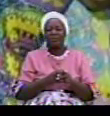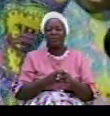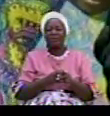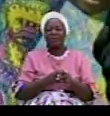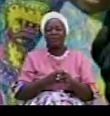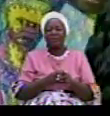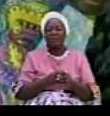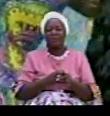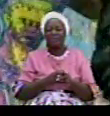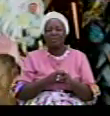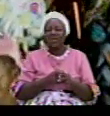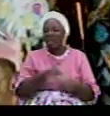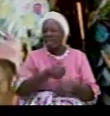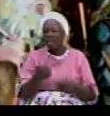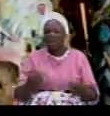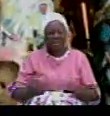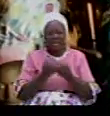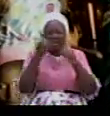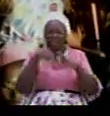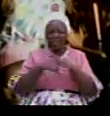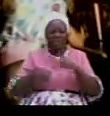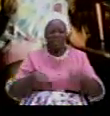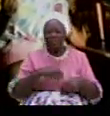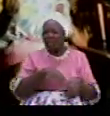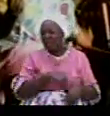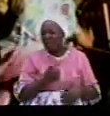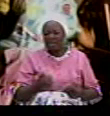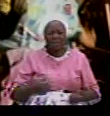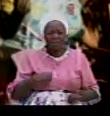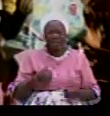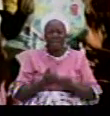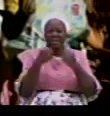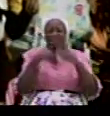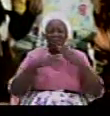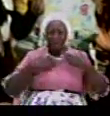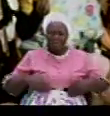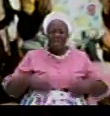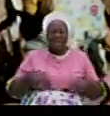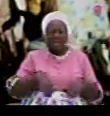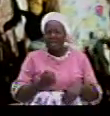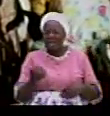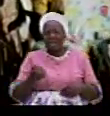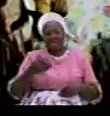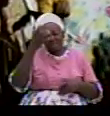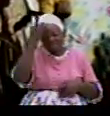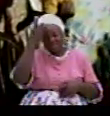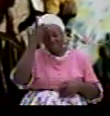Any challenge in your life, any challenge in your body, any sickness, any infirmity, whatever